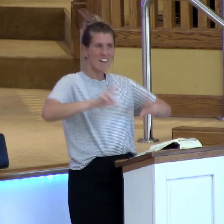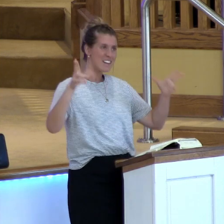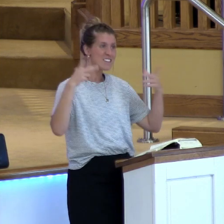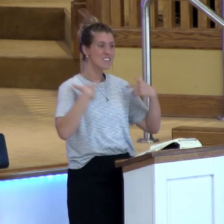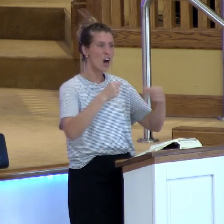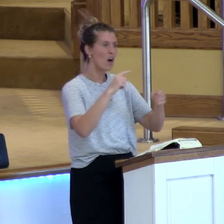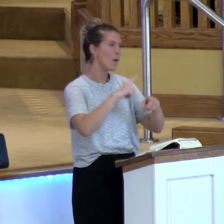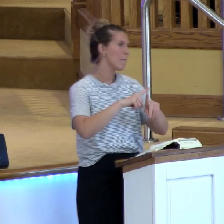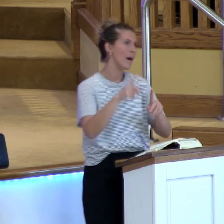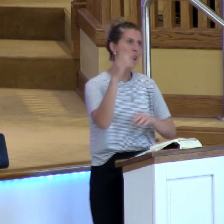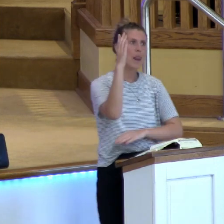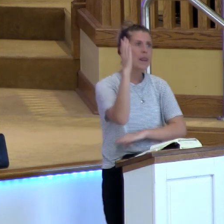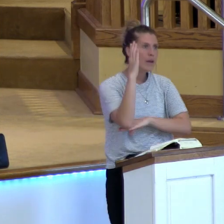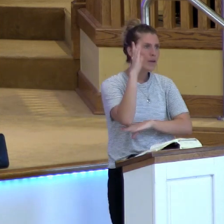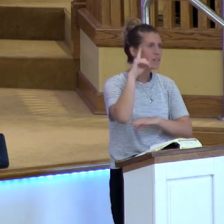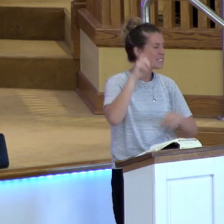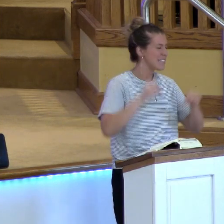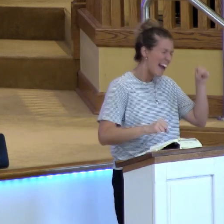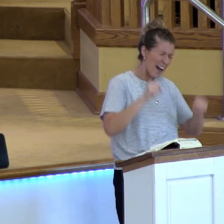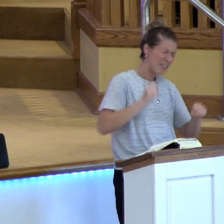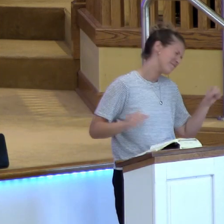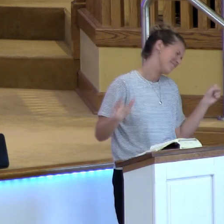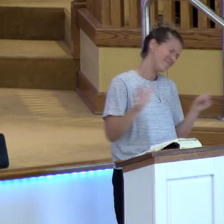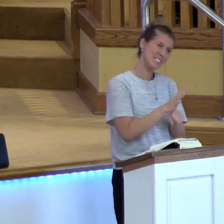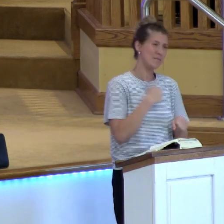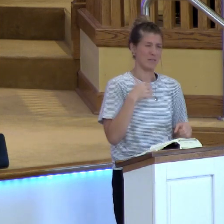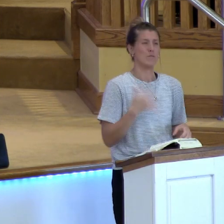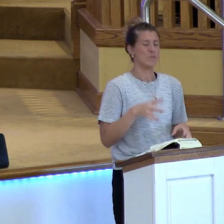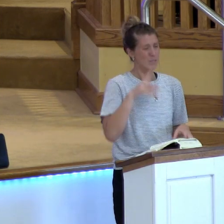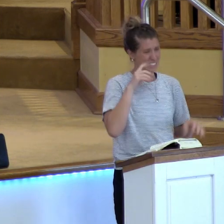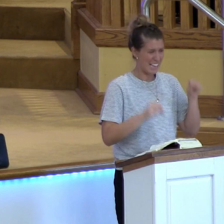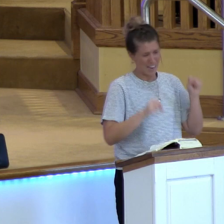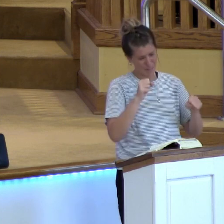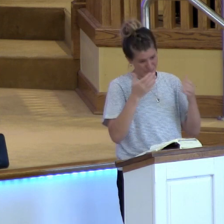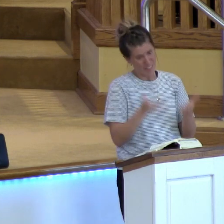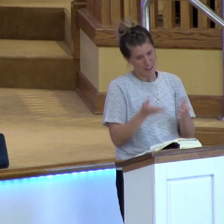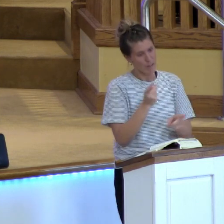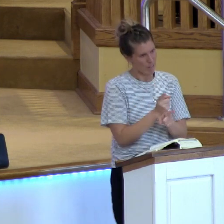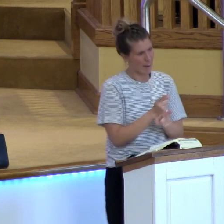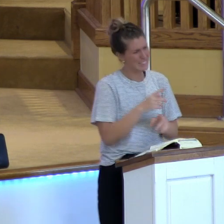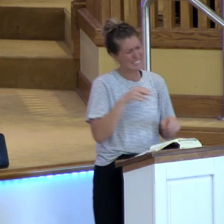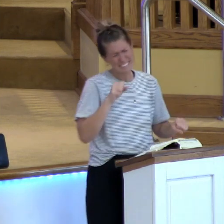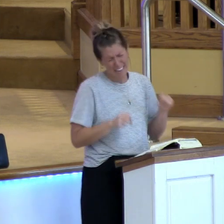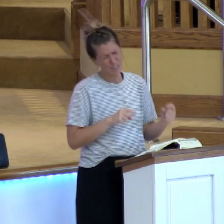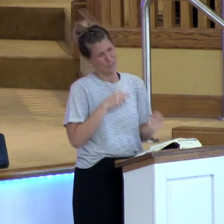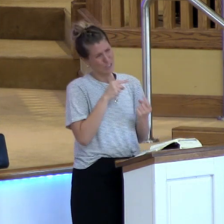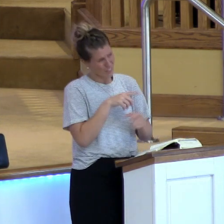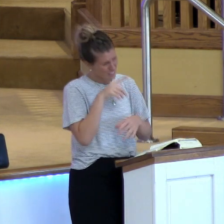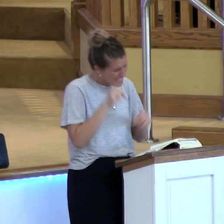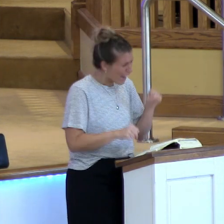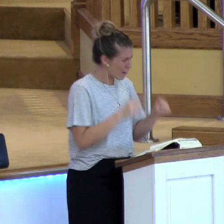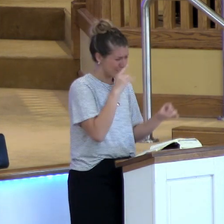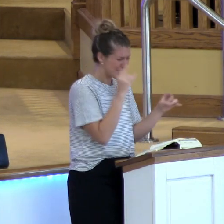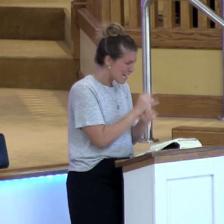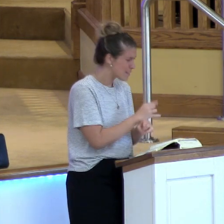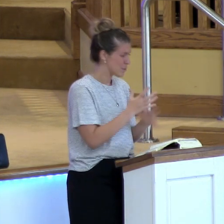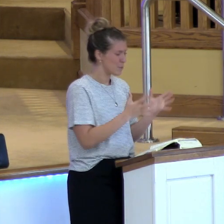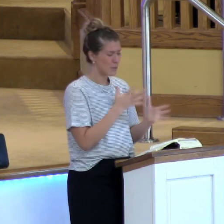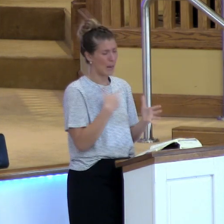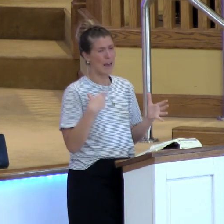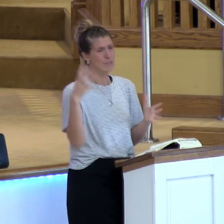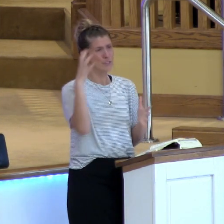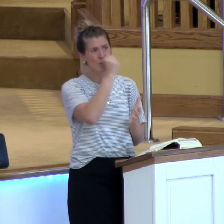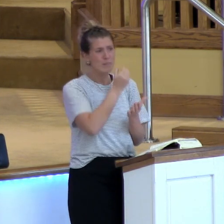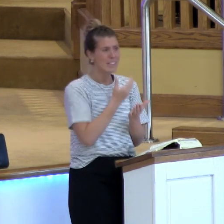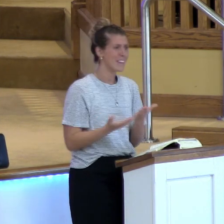But by noon, doubt was all over it was all up in my grill. I mean, I was struggling with doubt and deception, and I was assuming